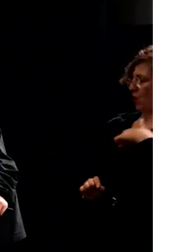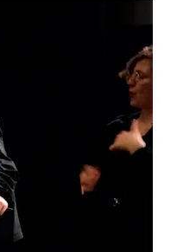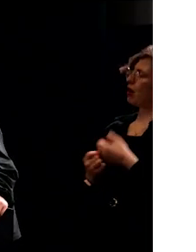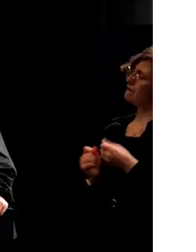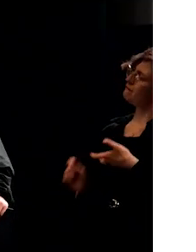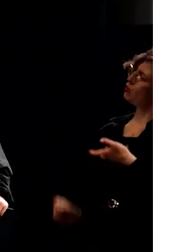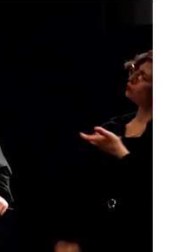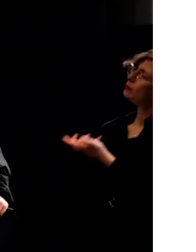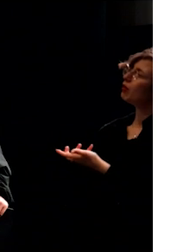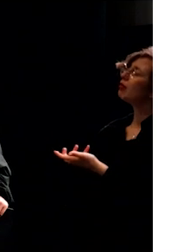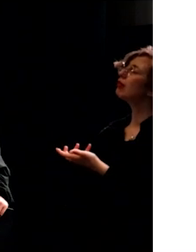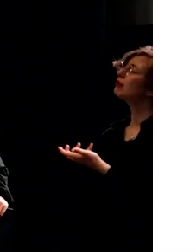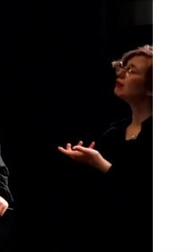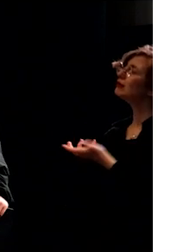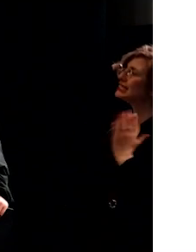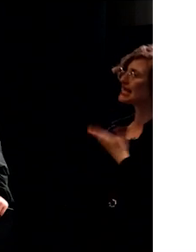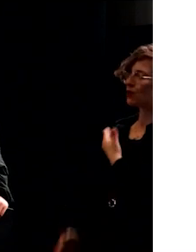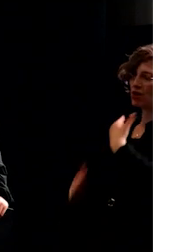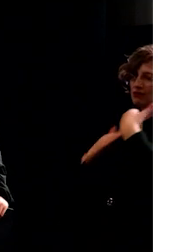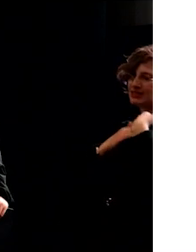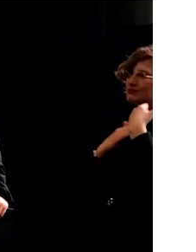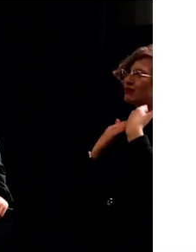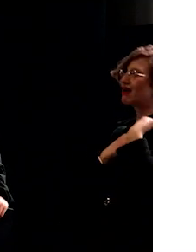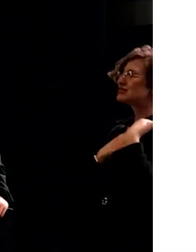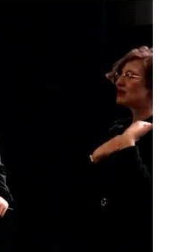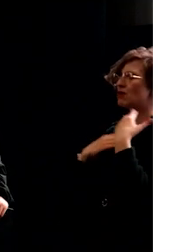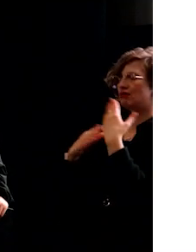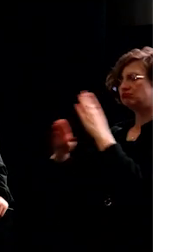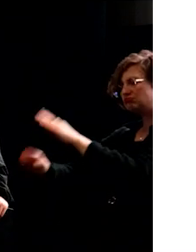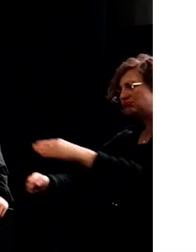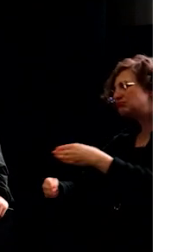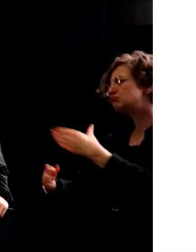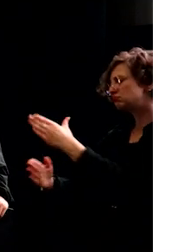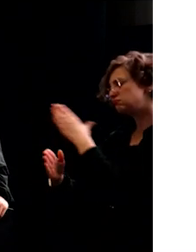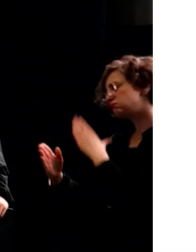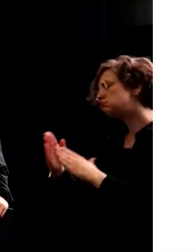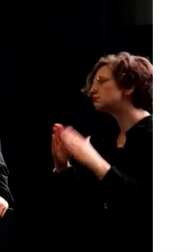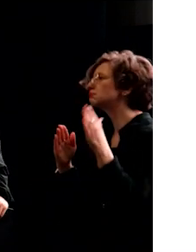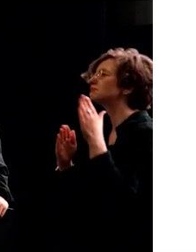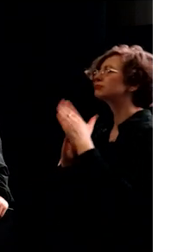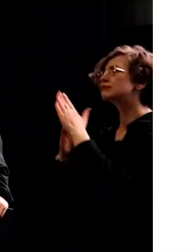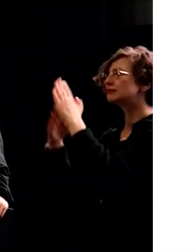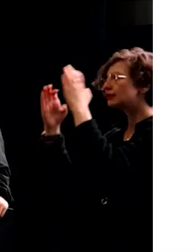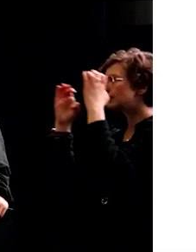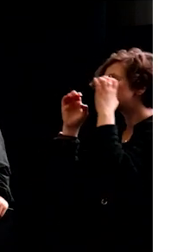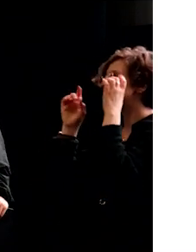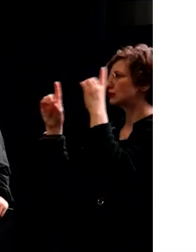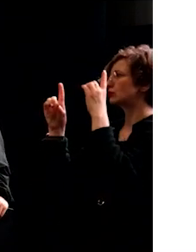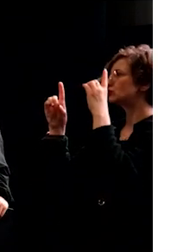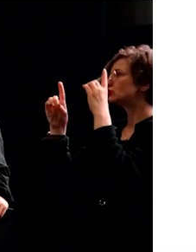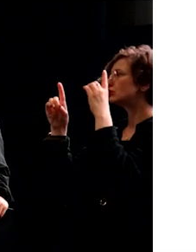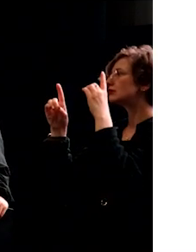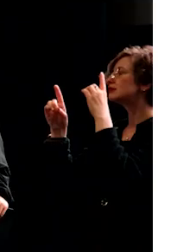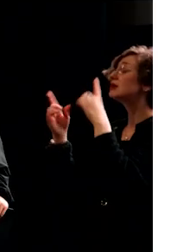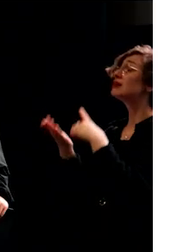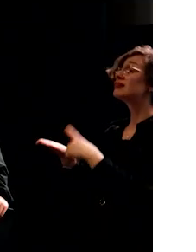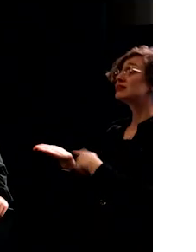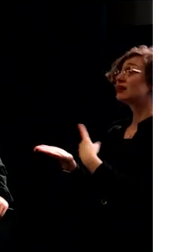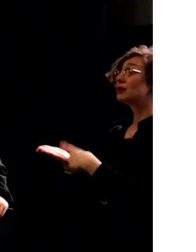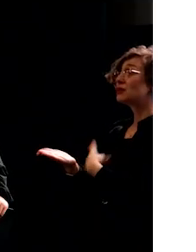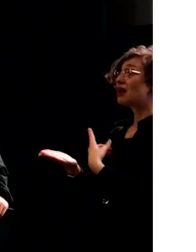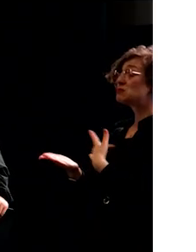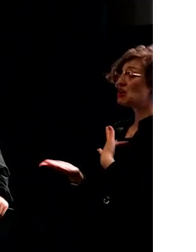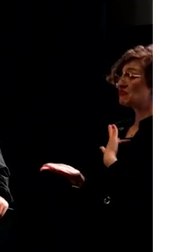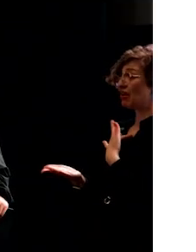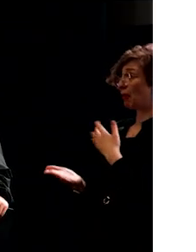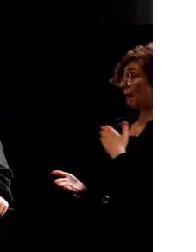greatest responsibility in giving you the best education we can give you. And sometimes I feel like my students put me